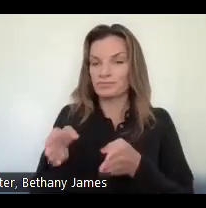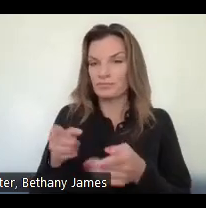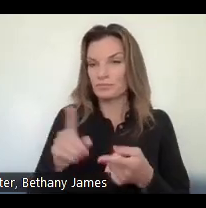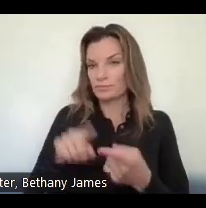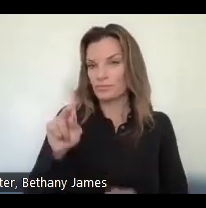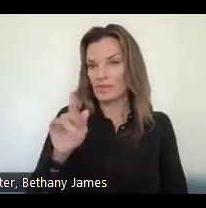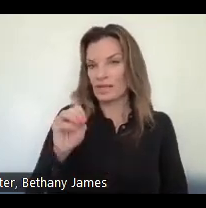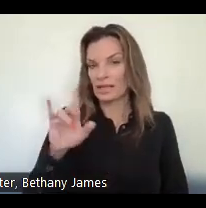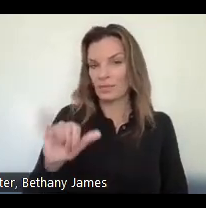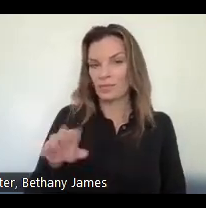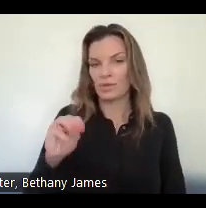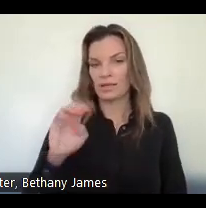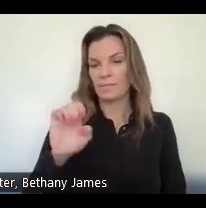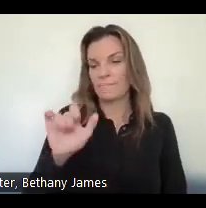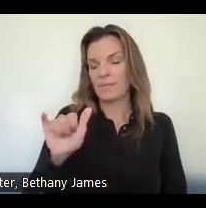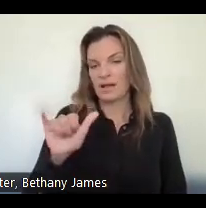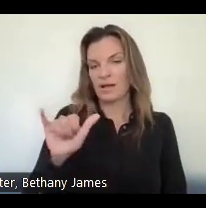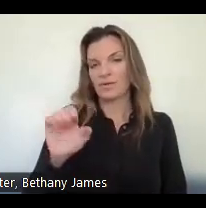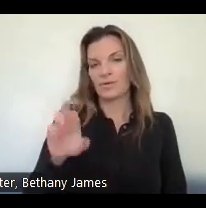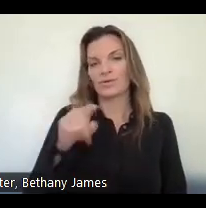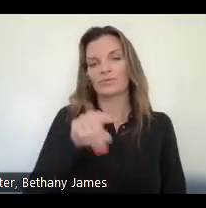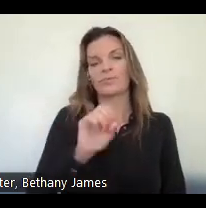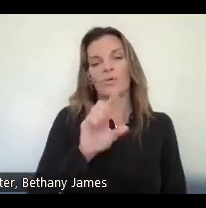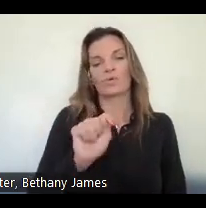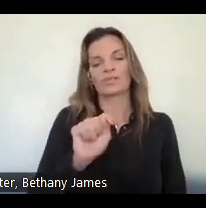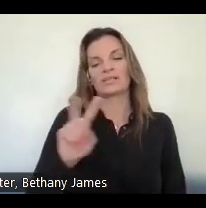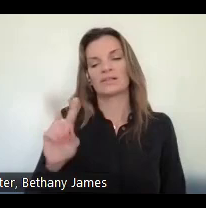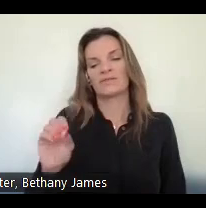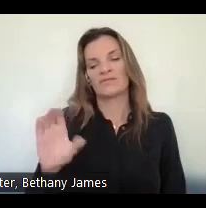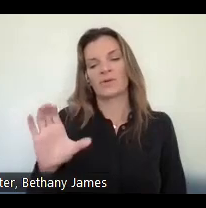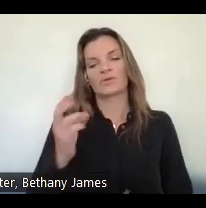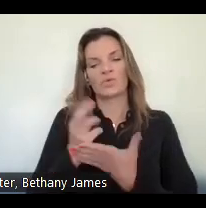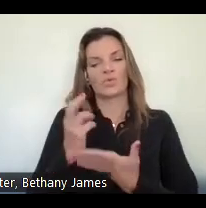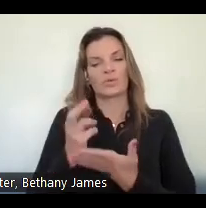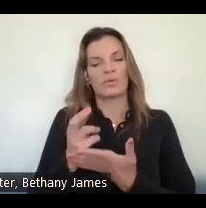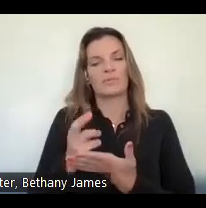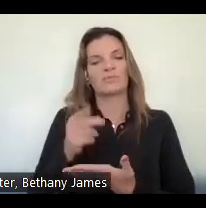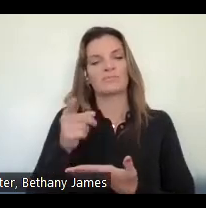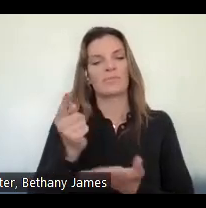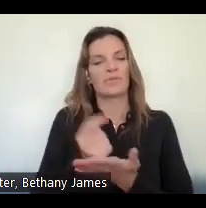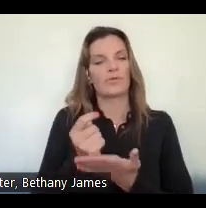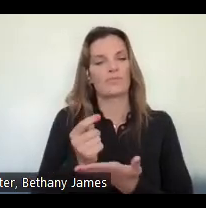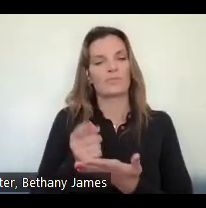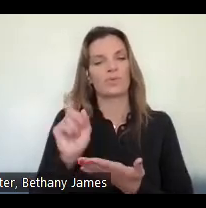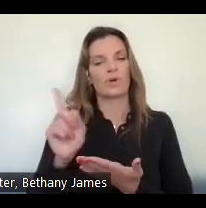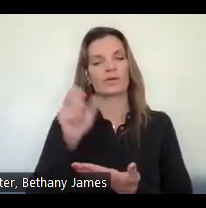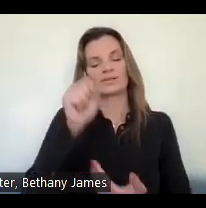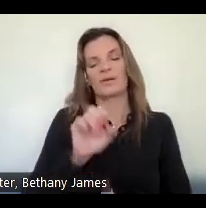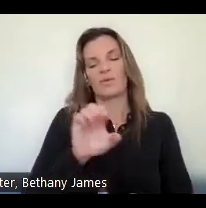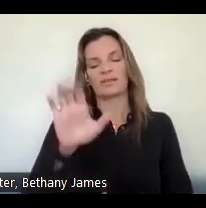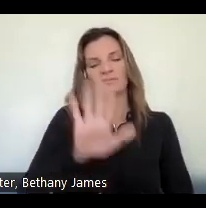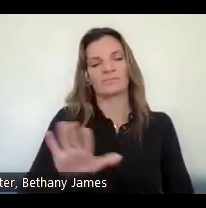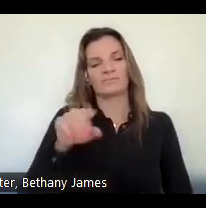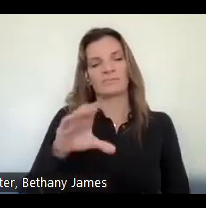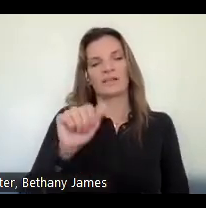Kimberly Meyer, who is the occupational vocational rehabilitation therapist for the Southeastern Division out of the